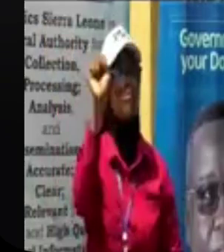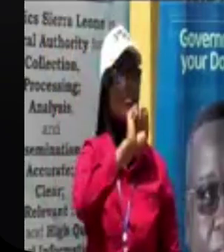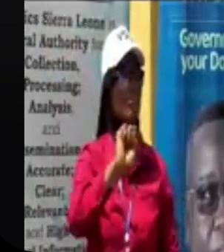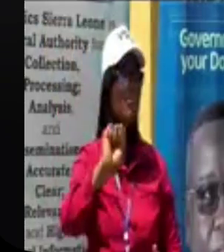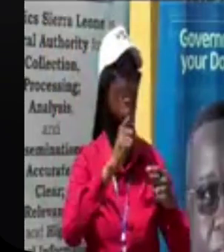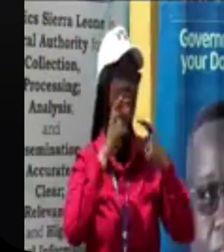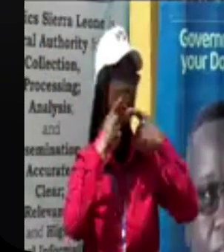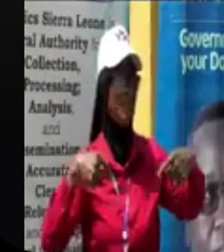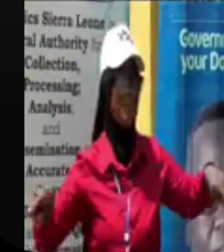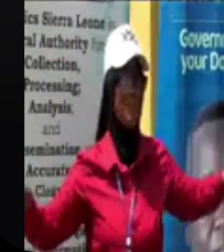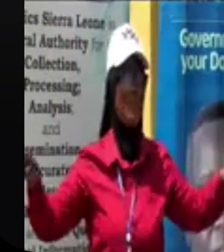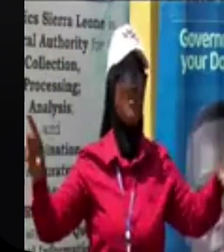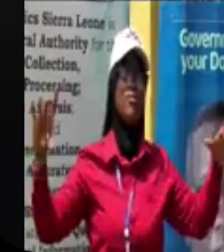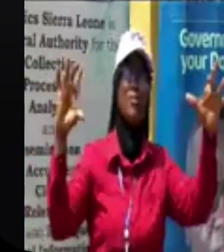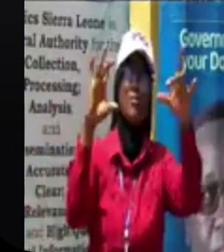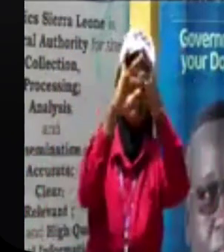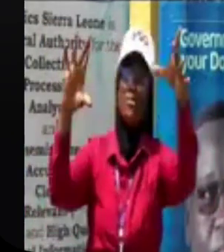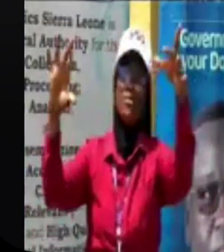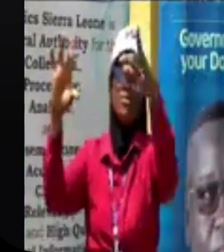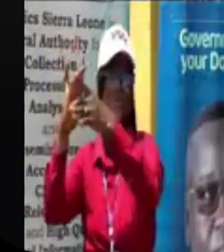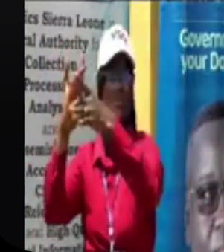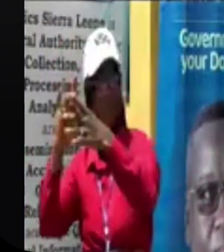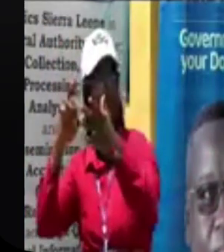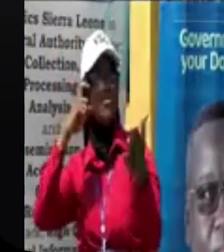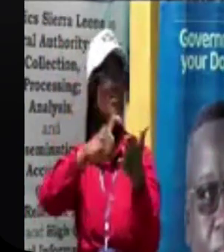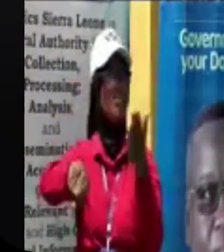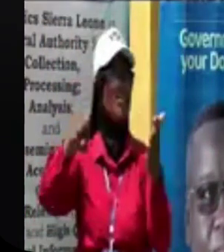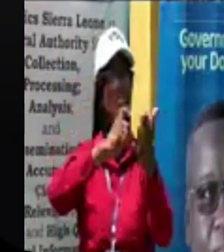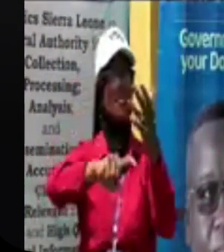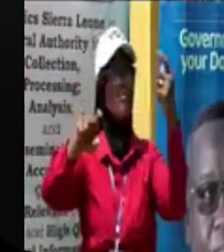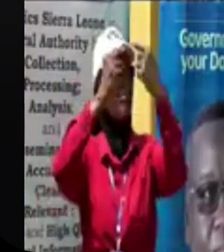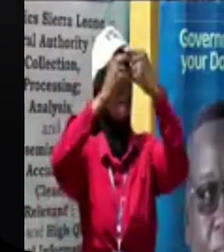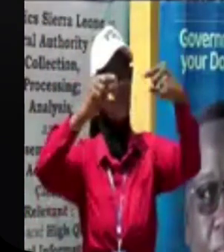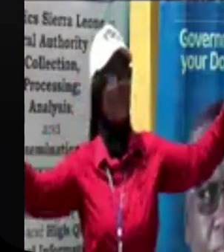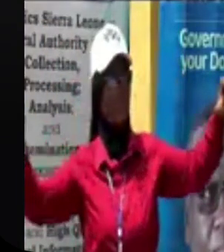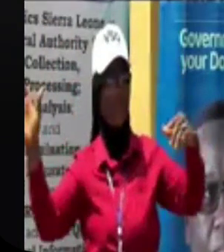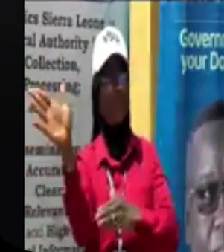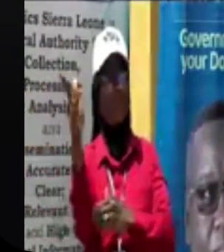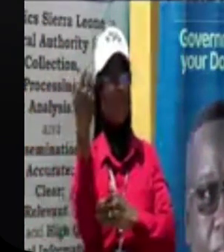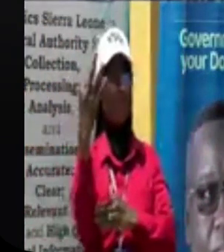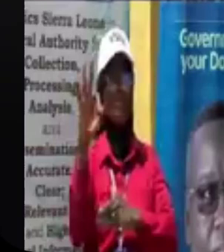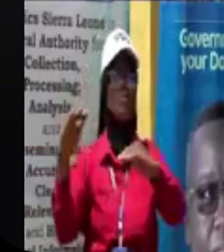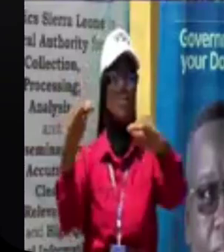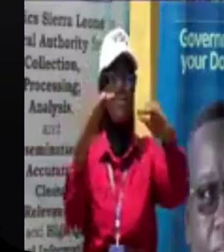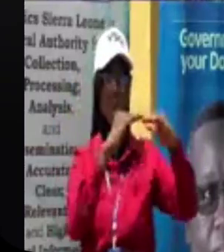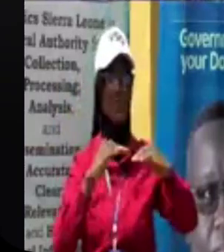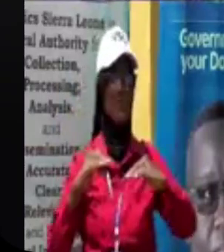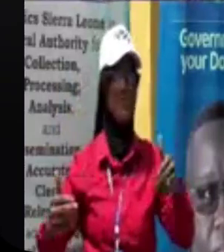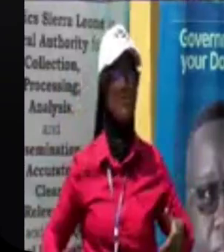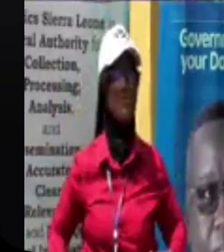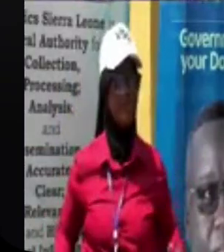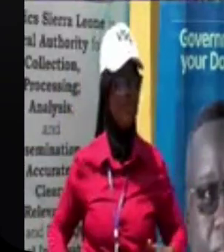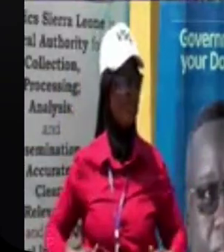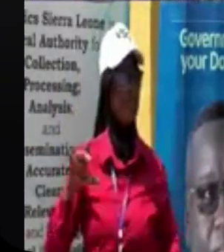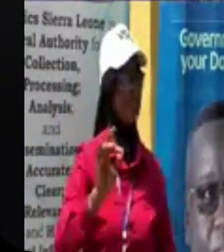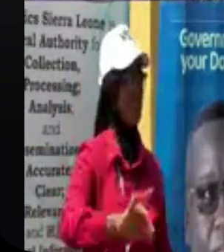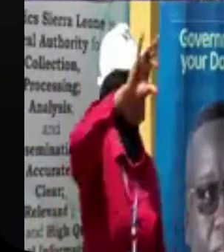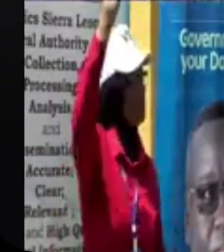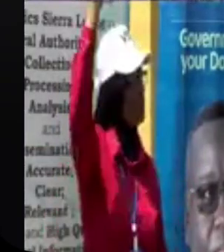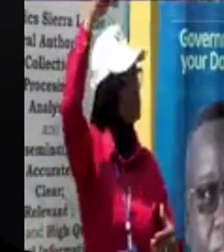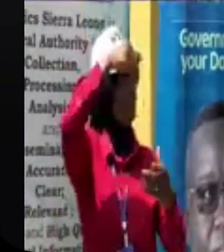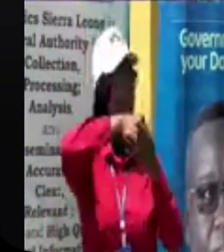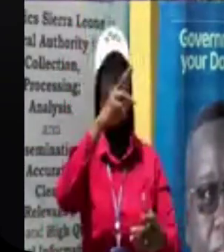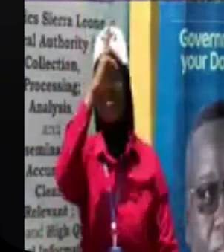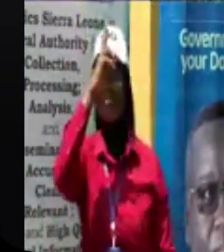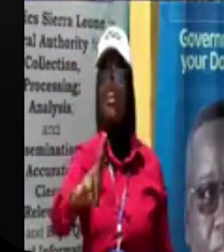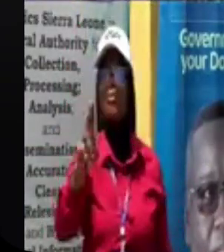be joined by the distinguished Attorney General and Minister of Justice, the youngest so appointed in the history of this country, the Right